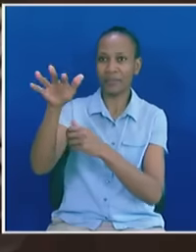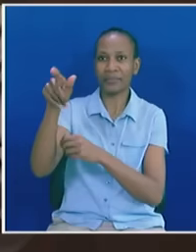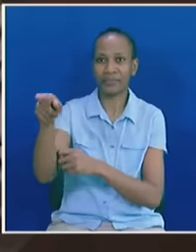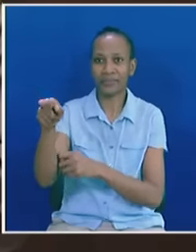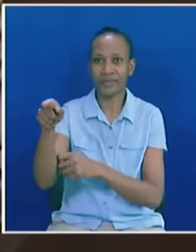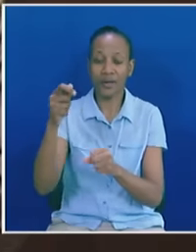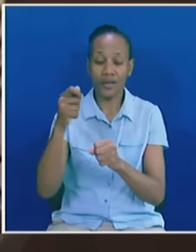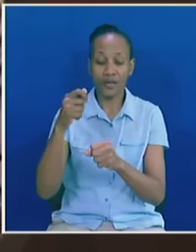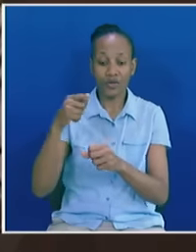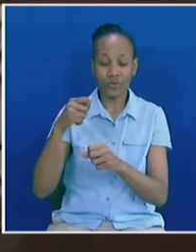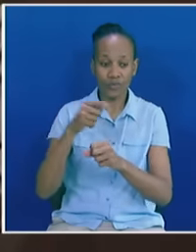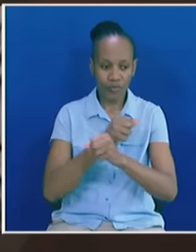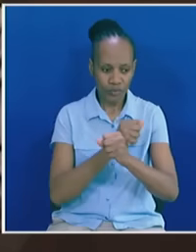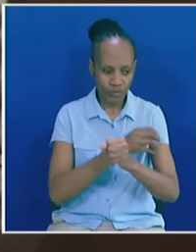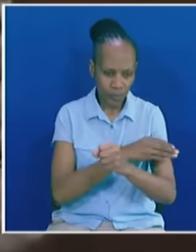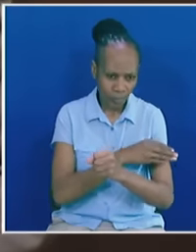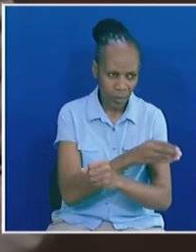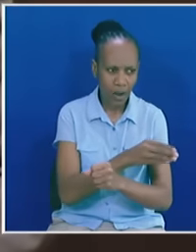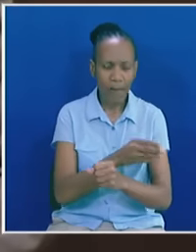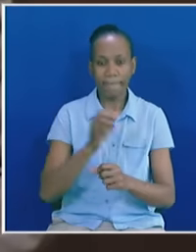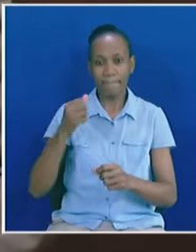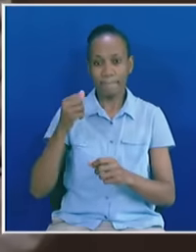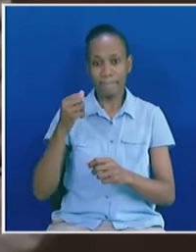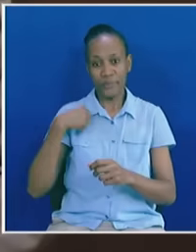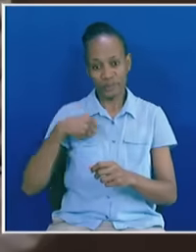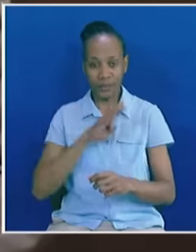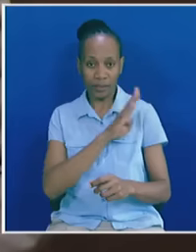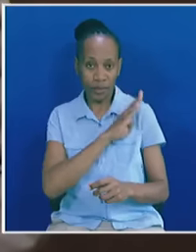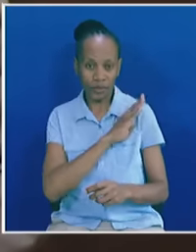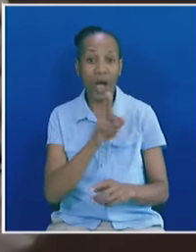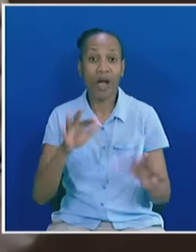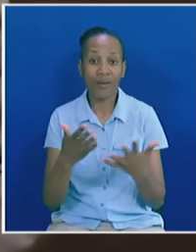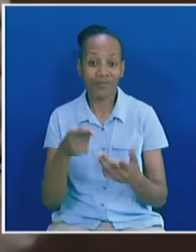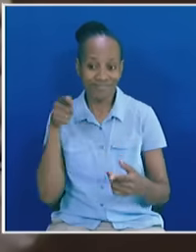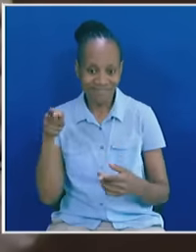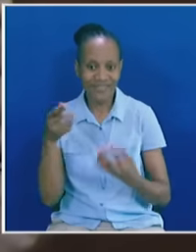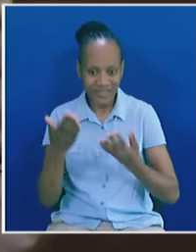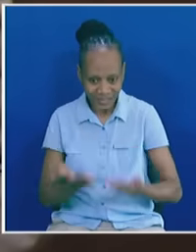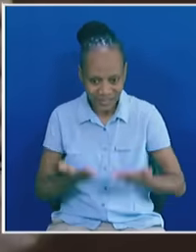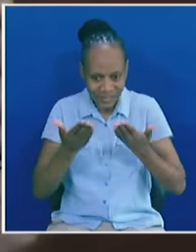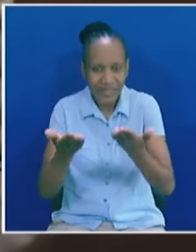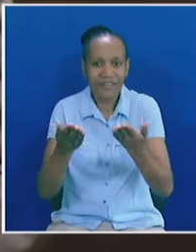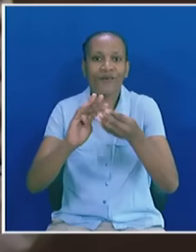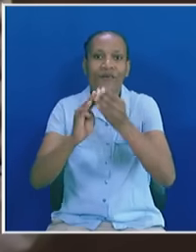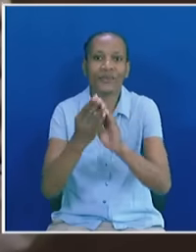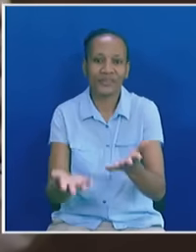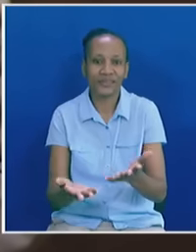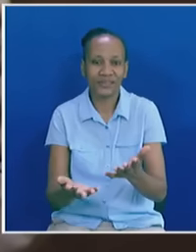Strengthen municipal courts to service communities effectively. Reduce